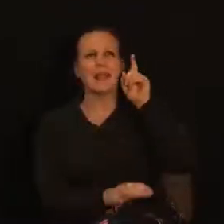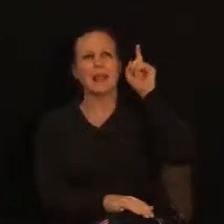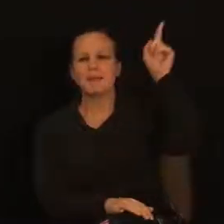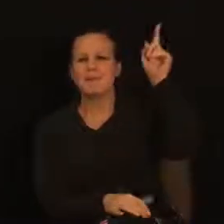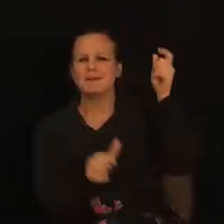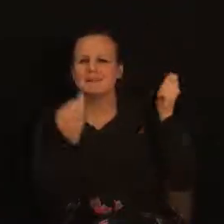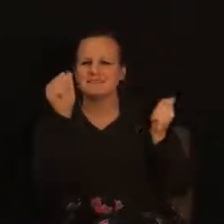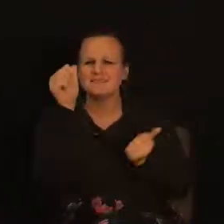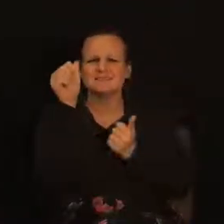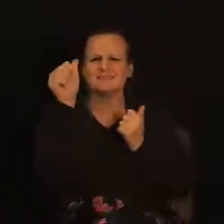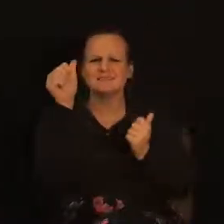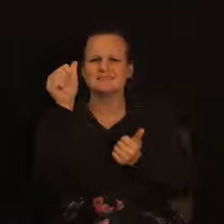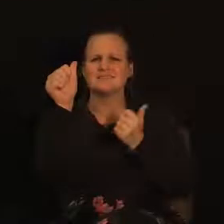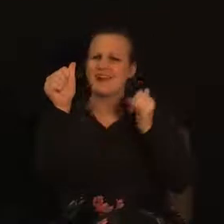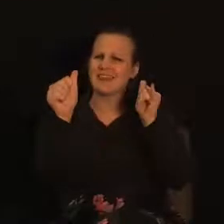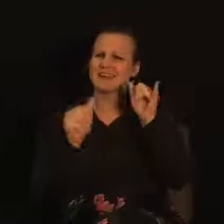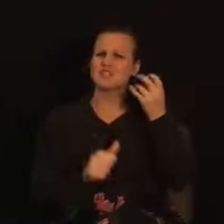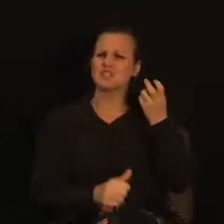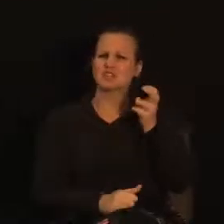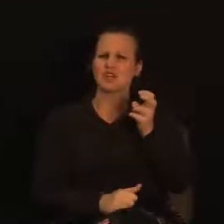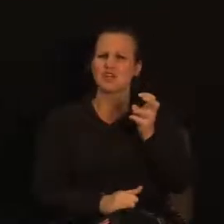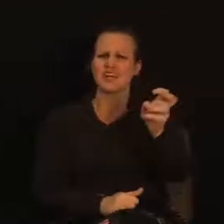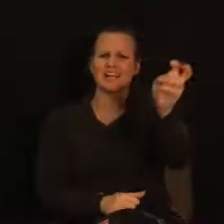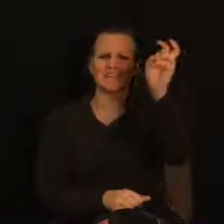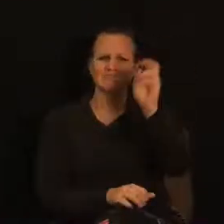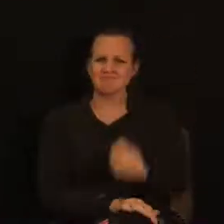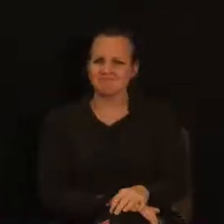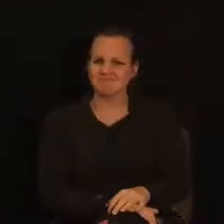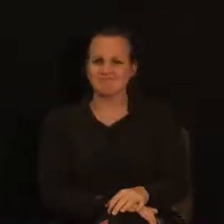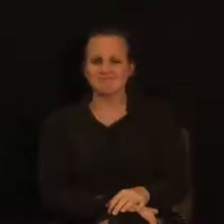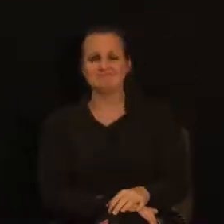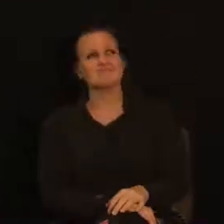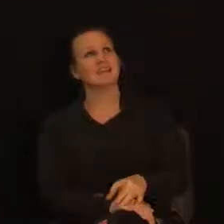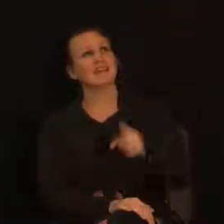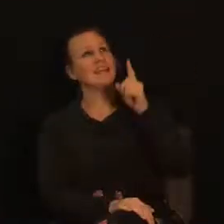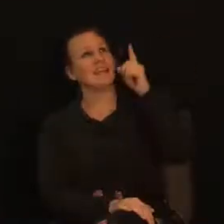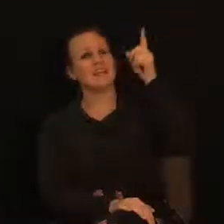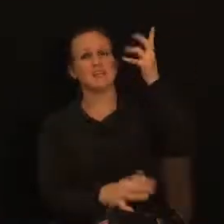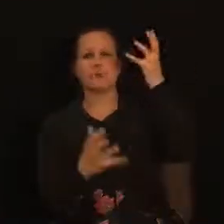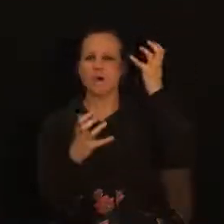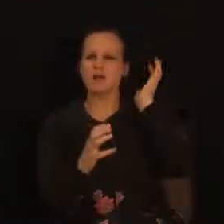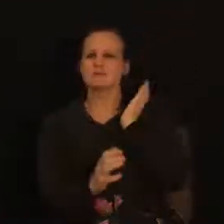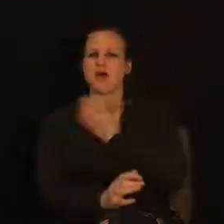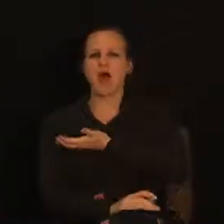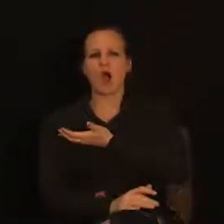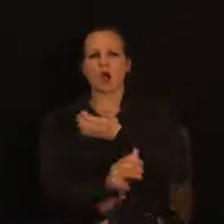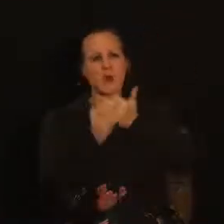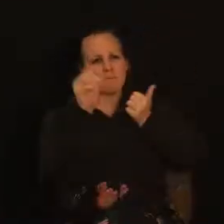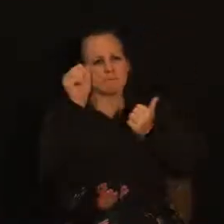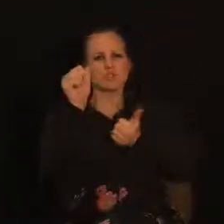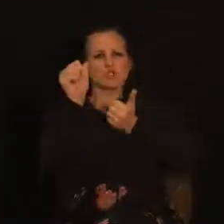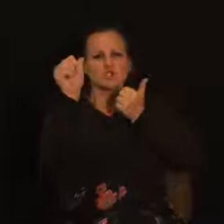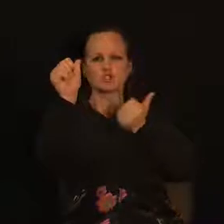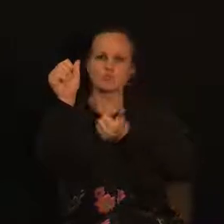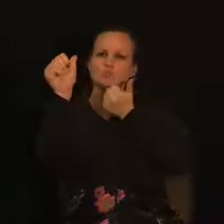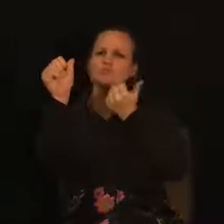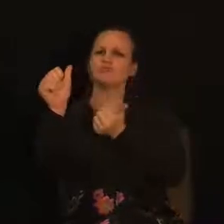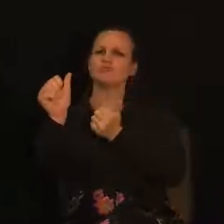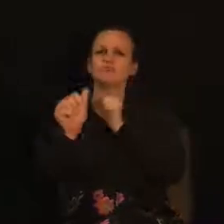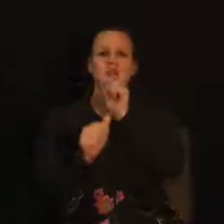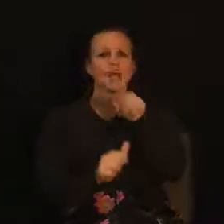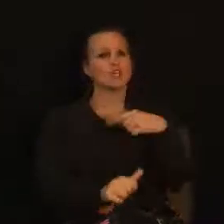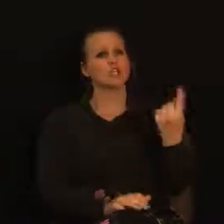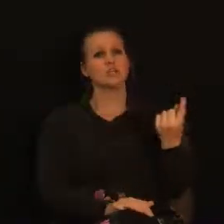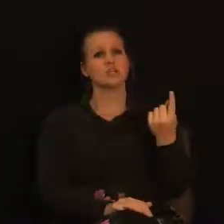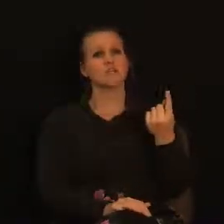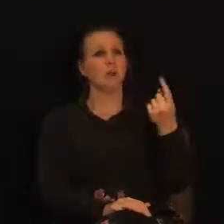journey. It is something he is after, the pursuit. He wants you not just to think that